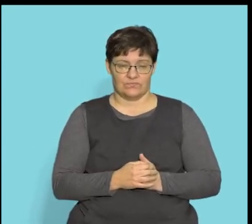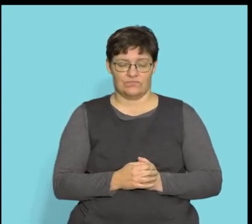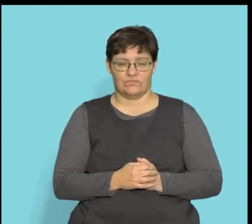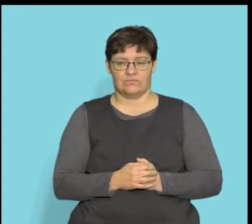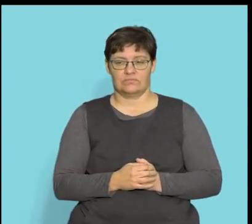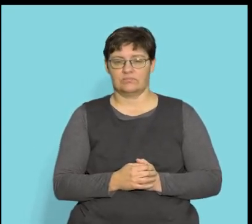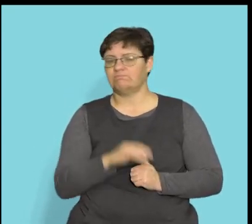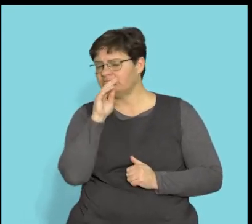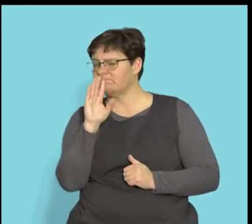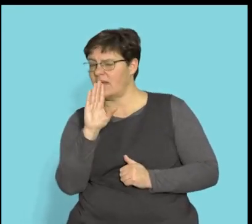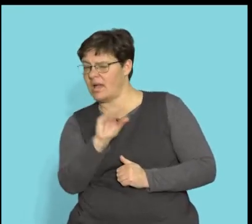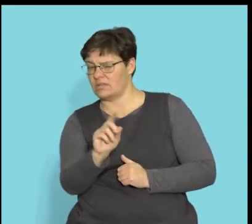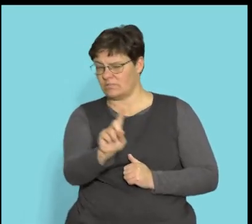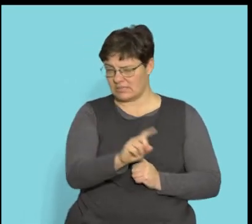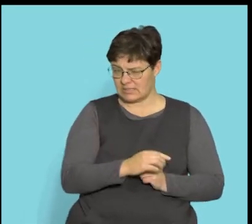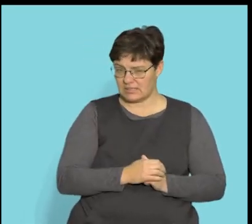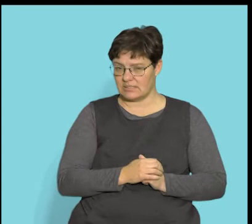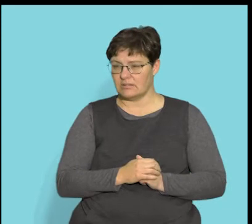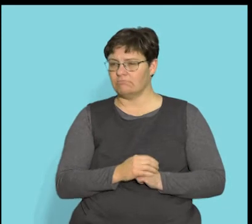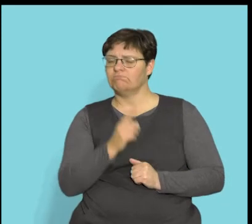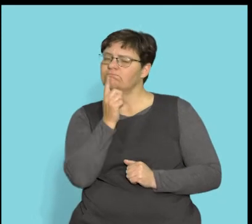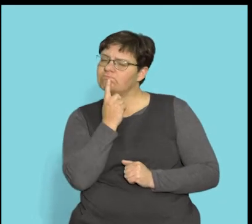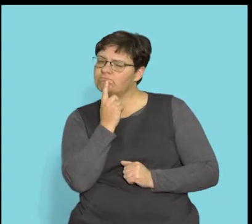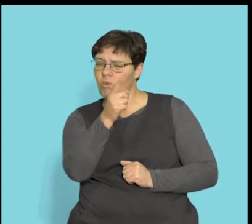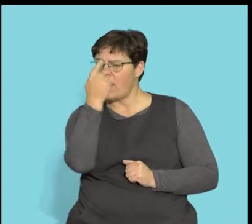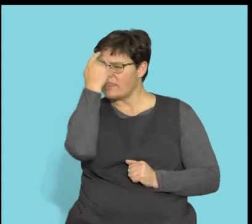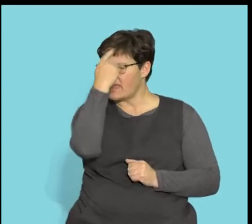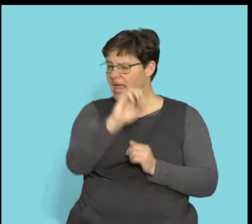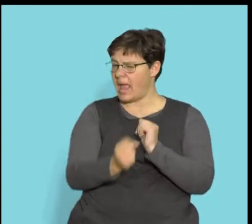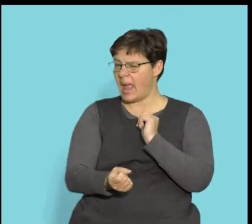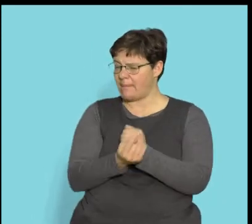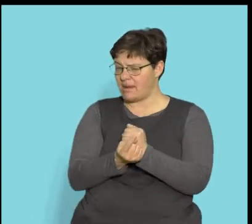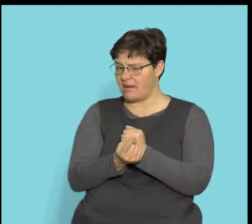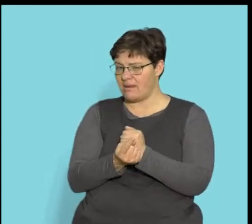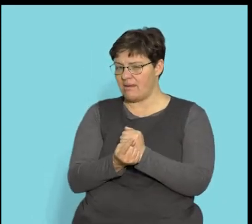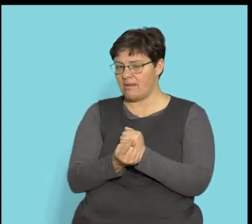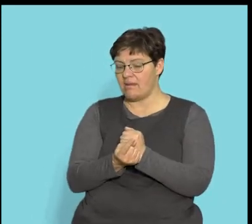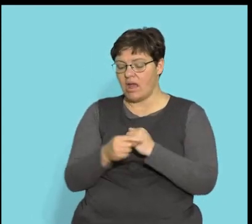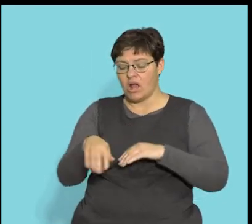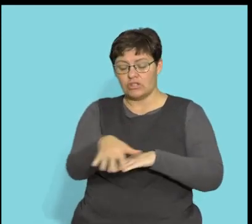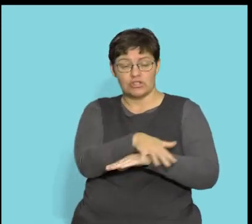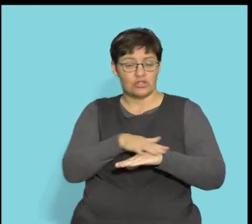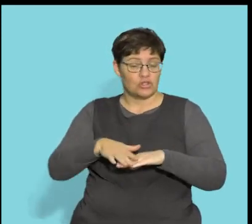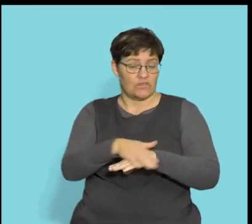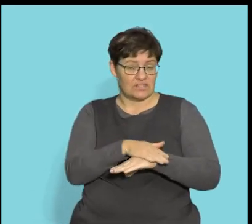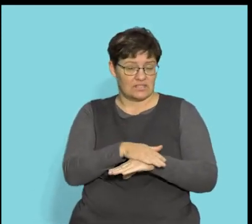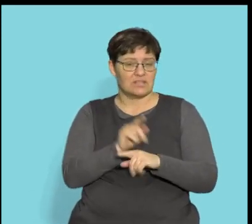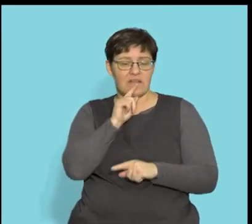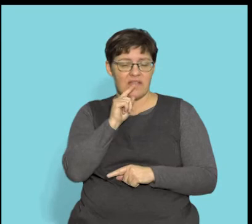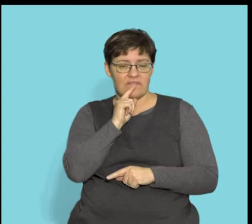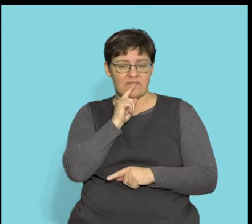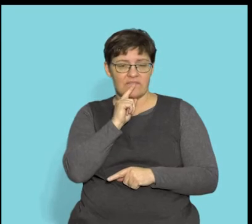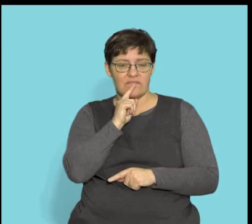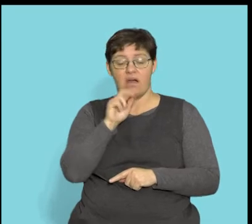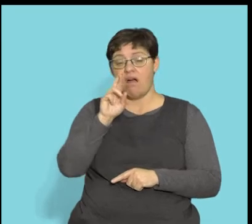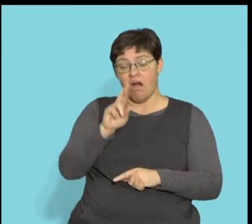So I'm going to ask you to predict what will happen to the surface area of a cylinder if